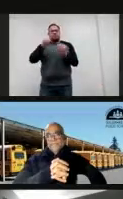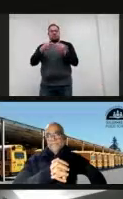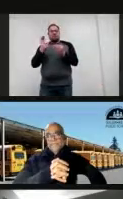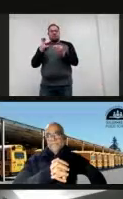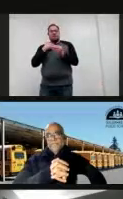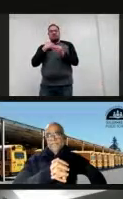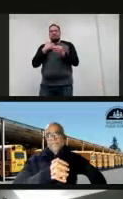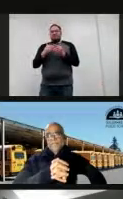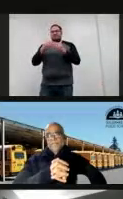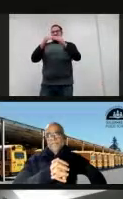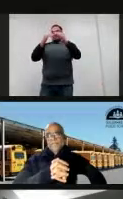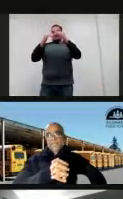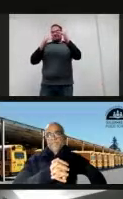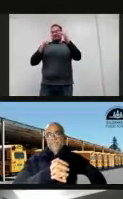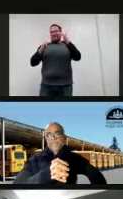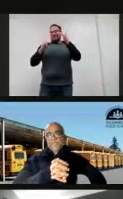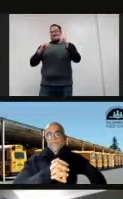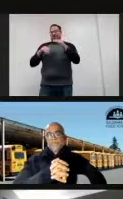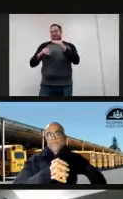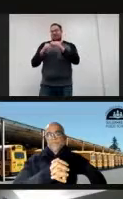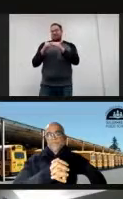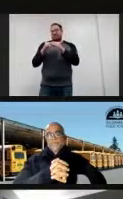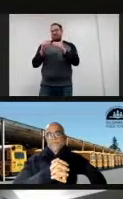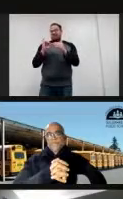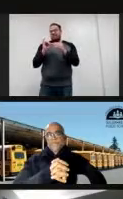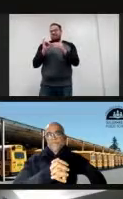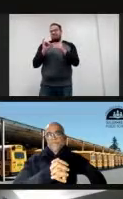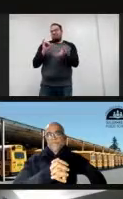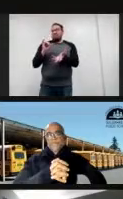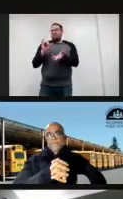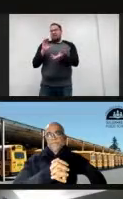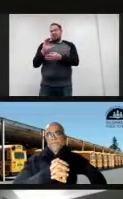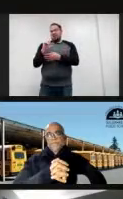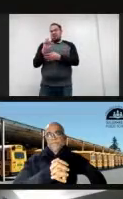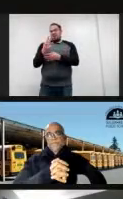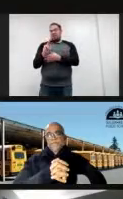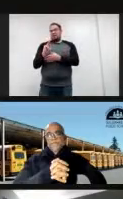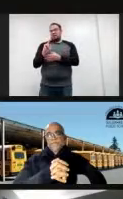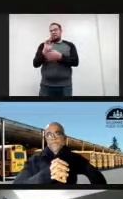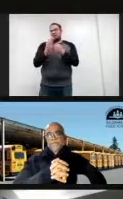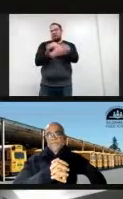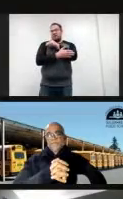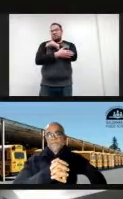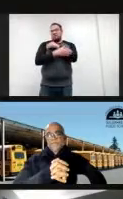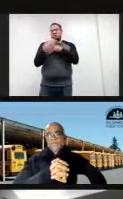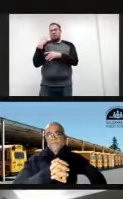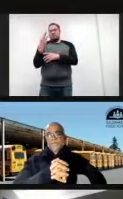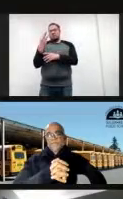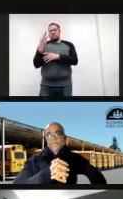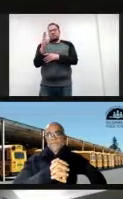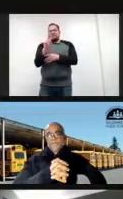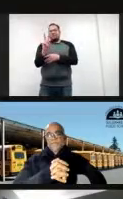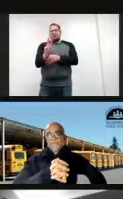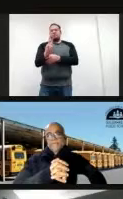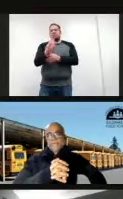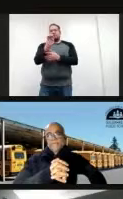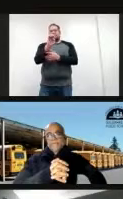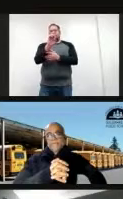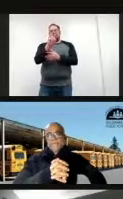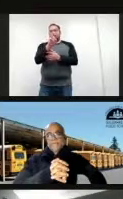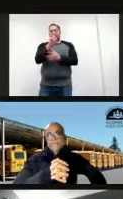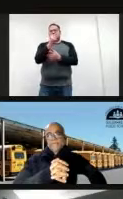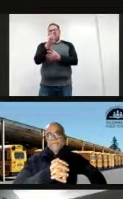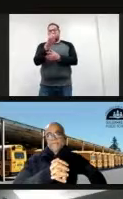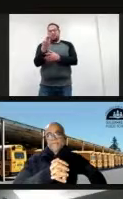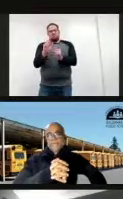maybe like districts would probably be up in Clark County, Washington, in Vancouver and Evergreen, which are both sizable districts.